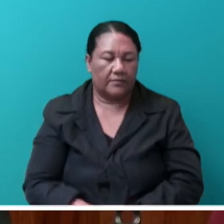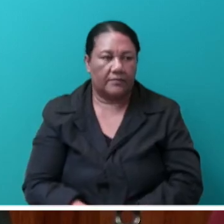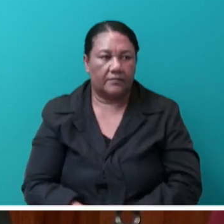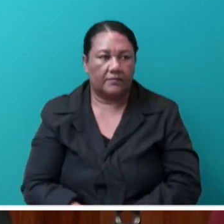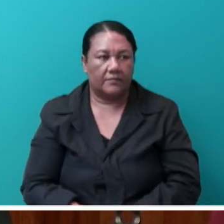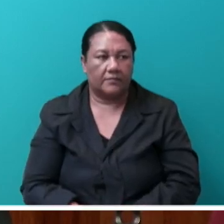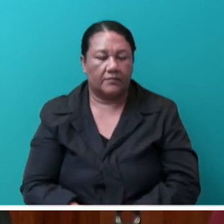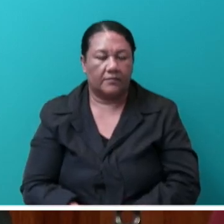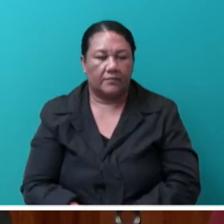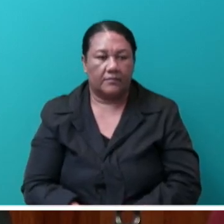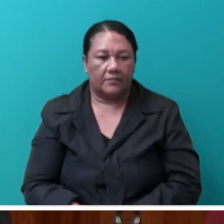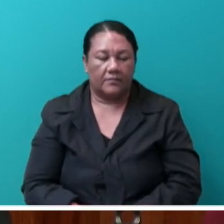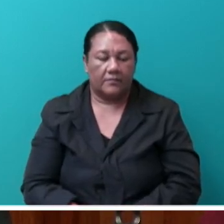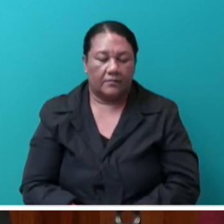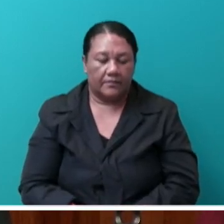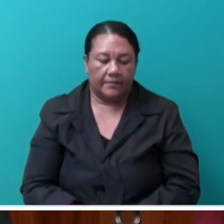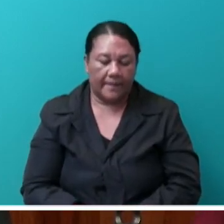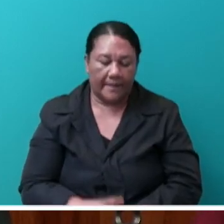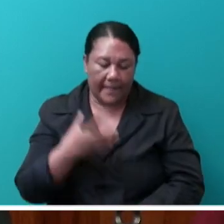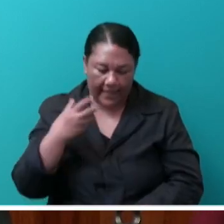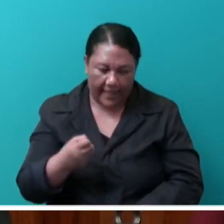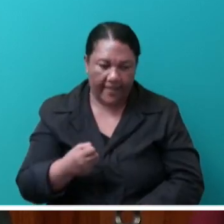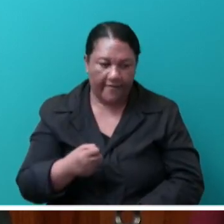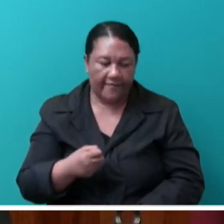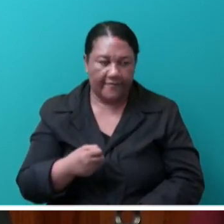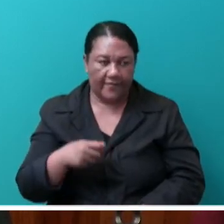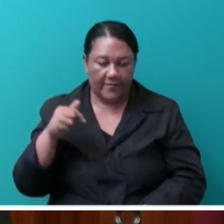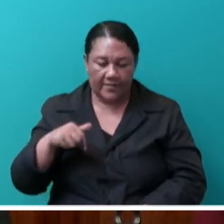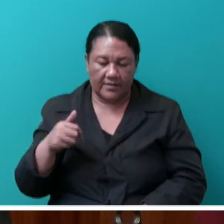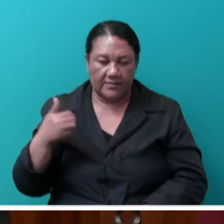most of us believe in on this side of the house, Vanuatu will